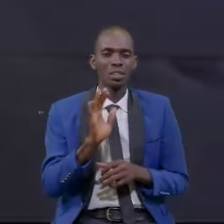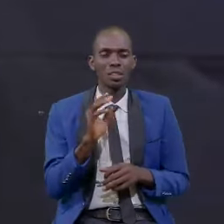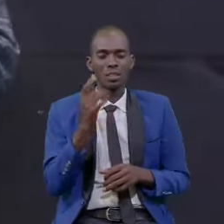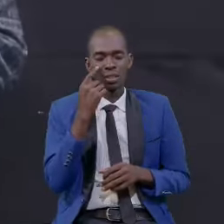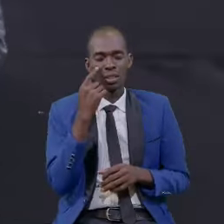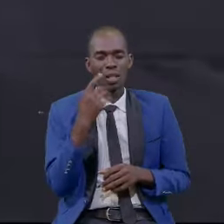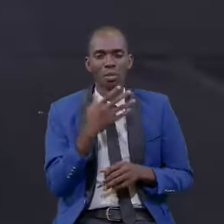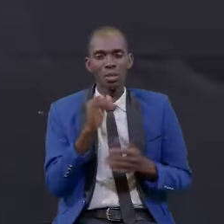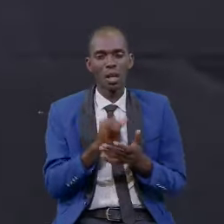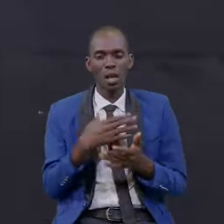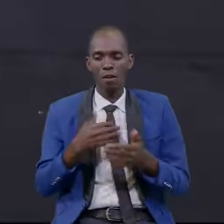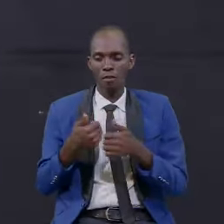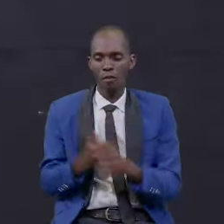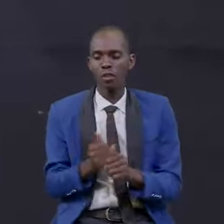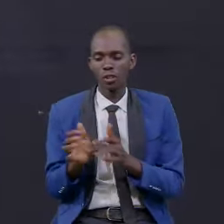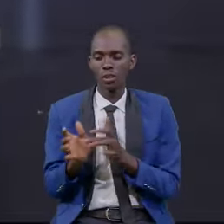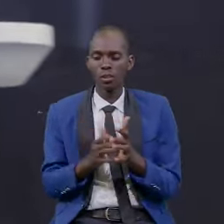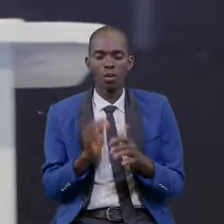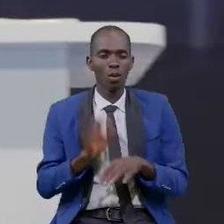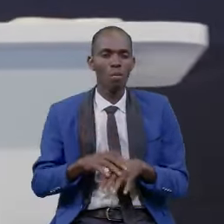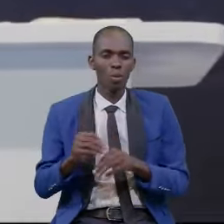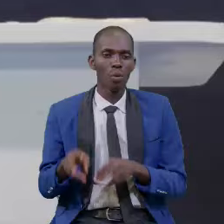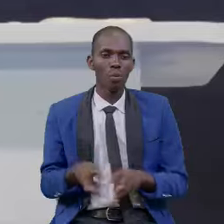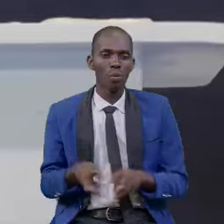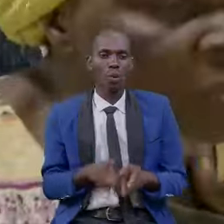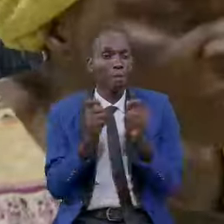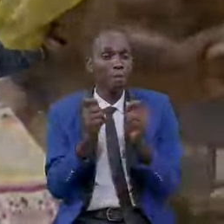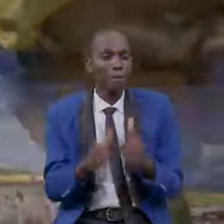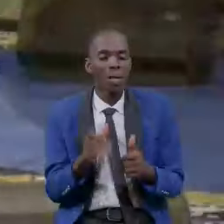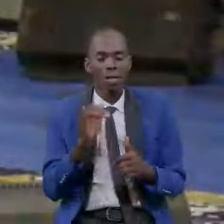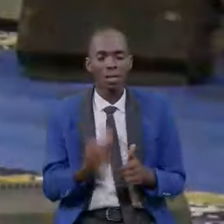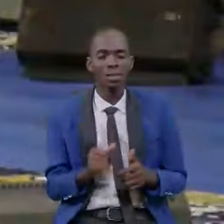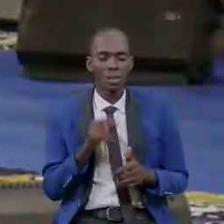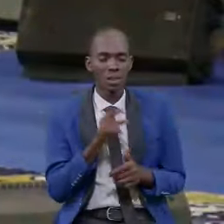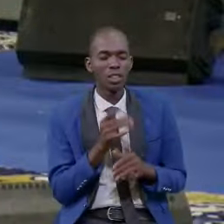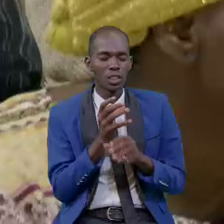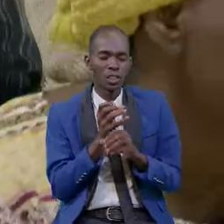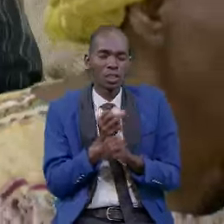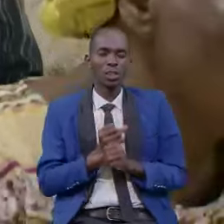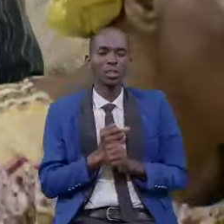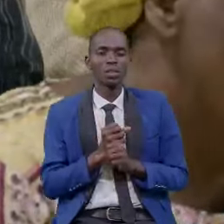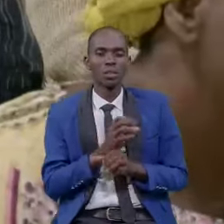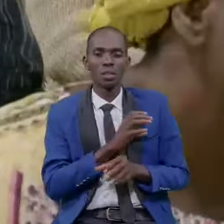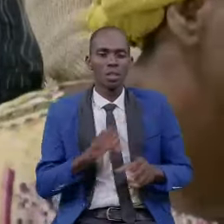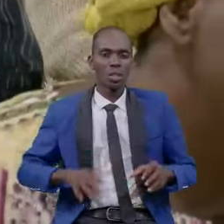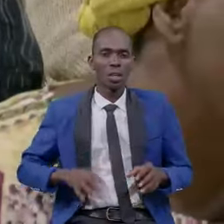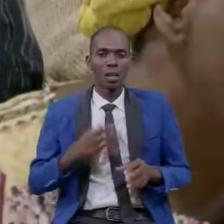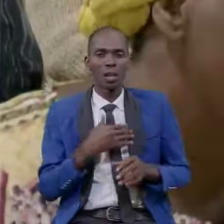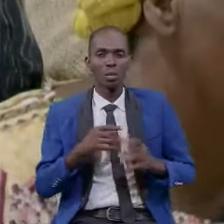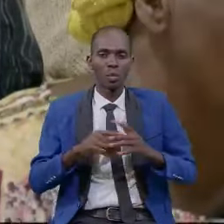in the way. Immediately he received his sight and he followed